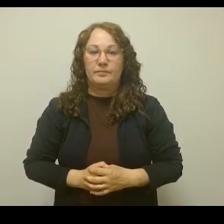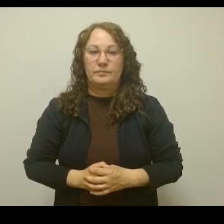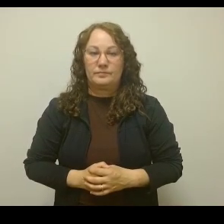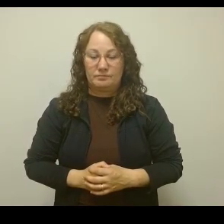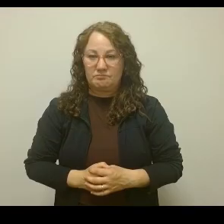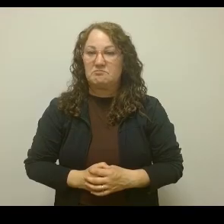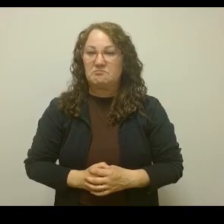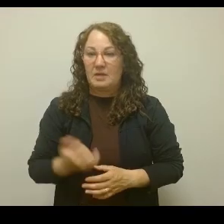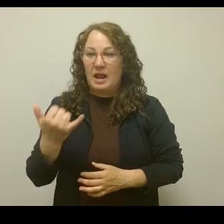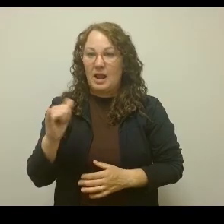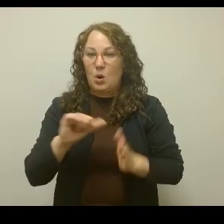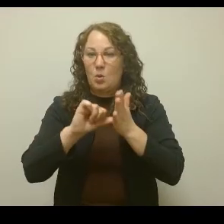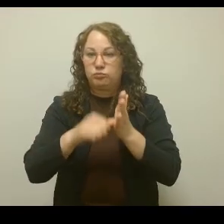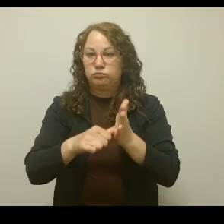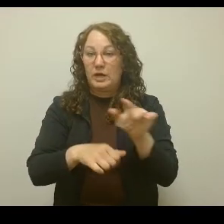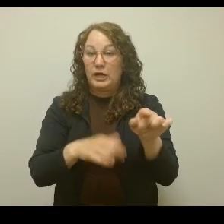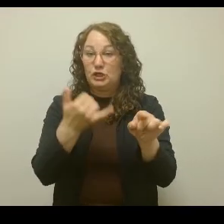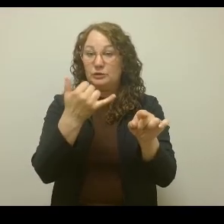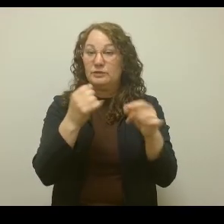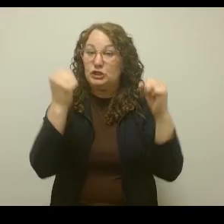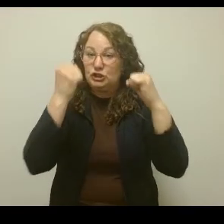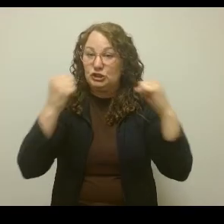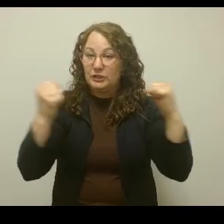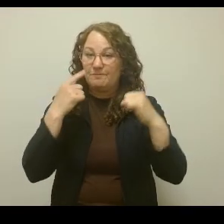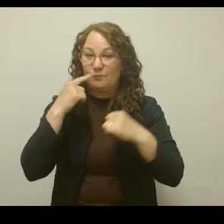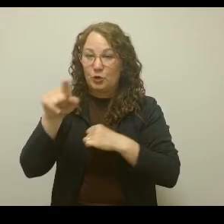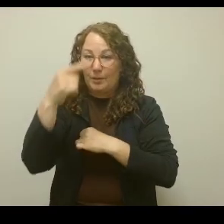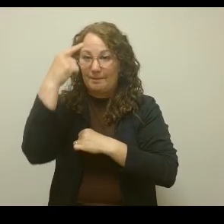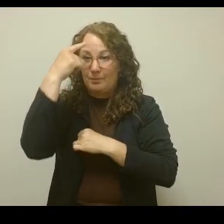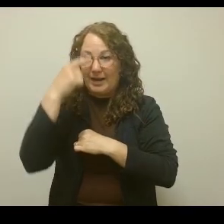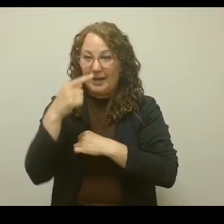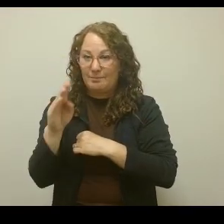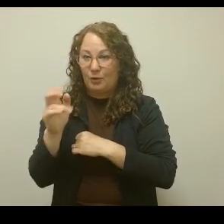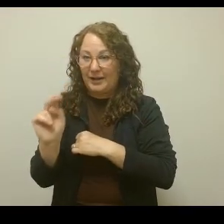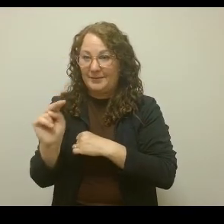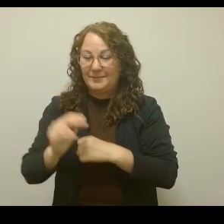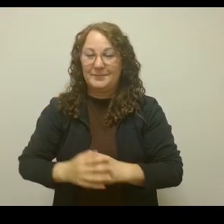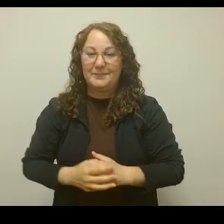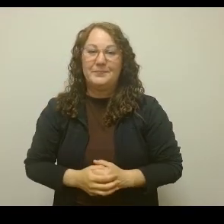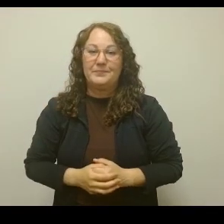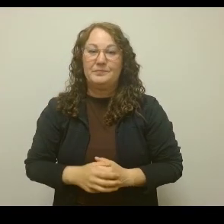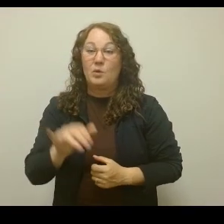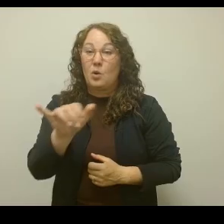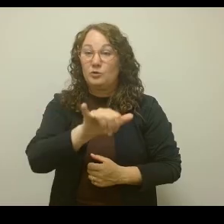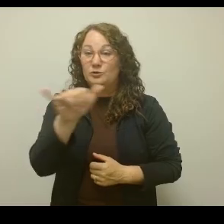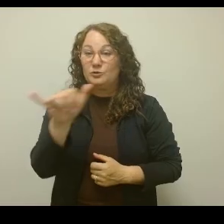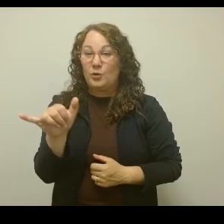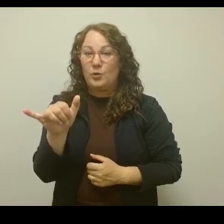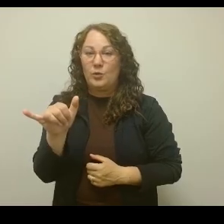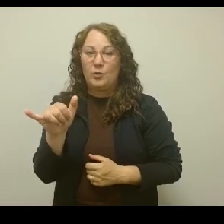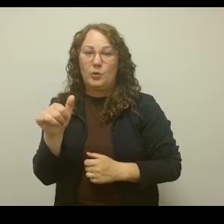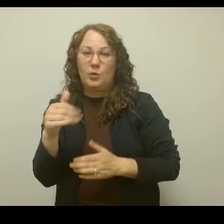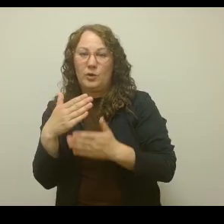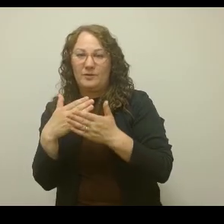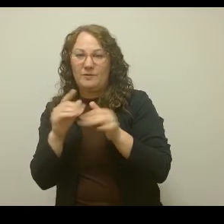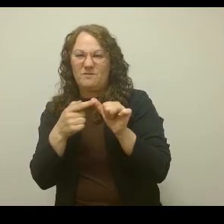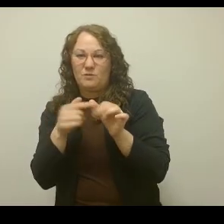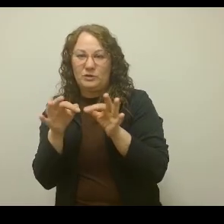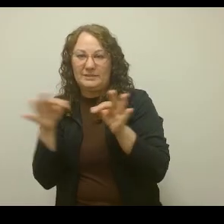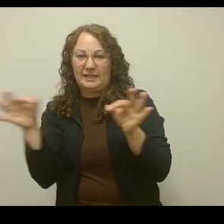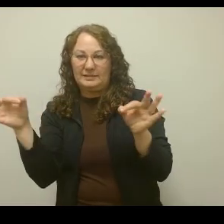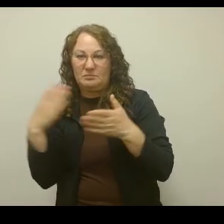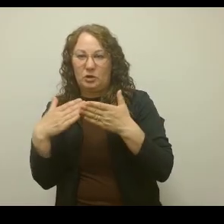So I've highlighted it's a gym for your brain, and also some sections of the first sentence. So